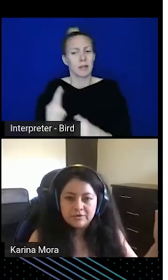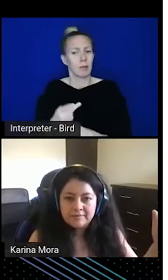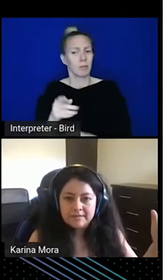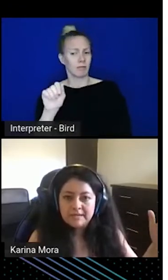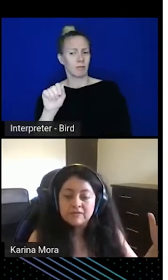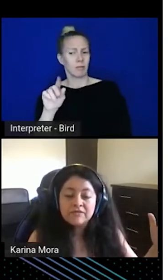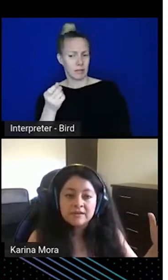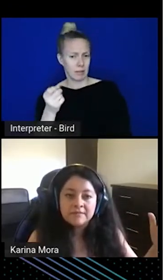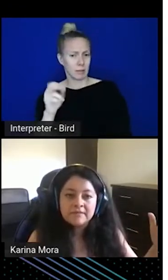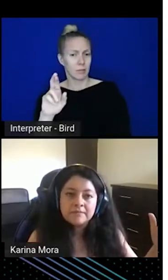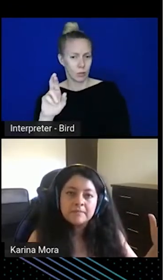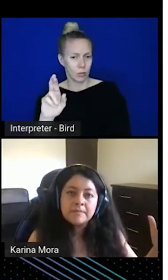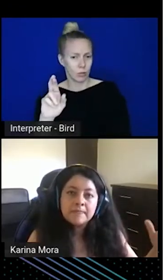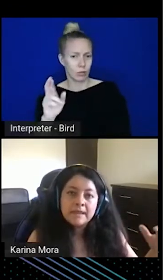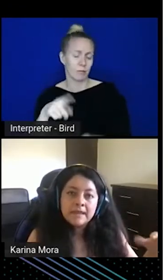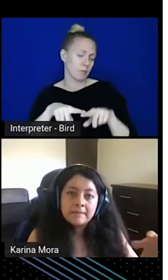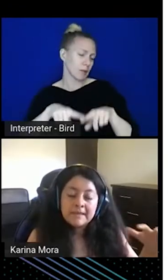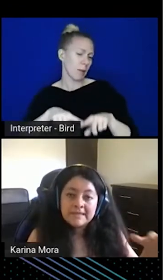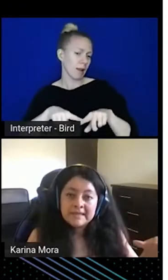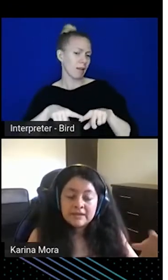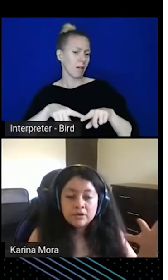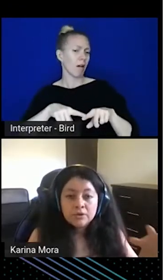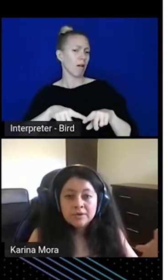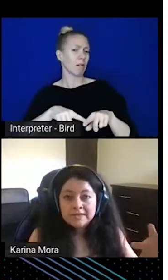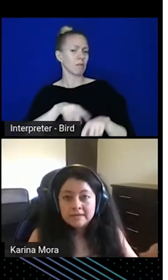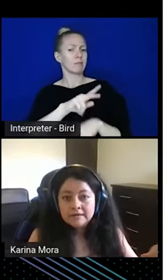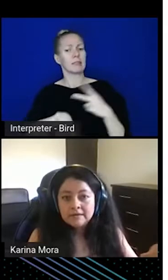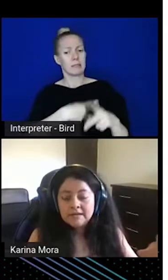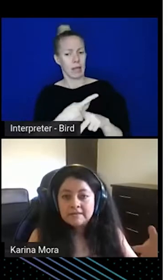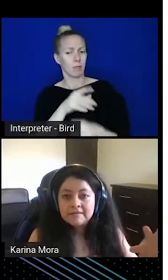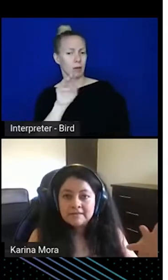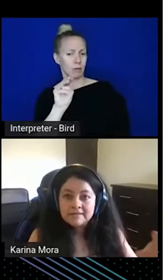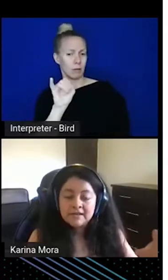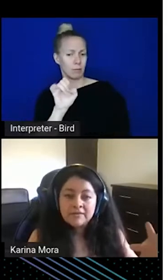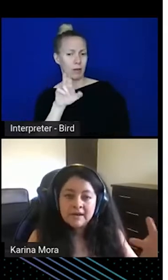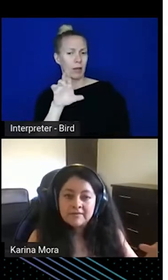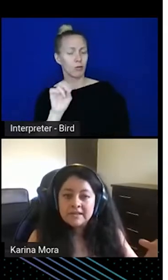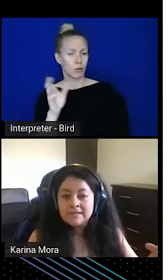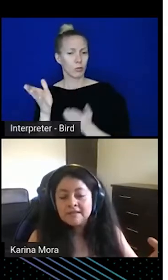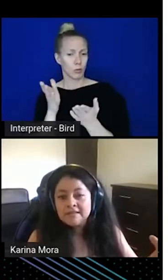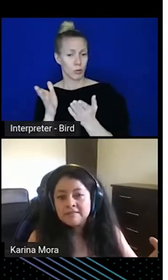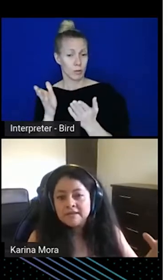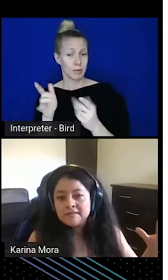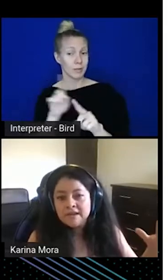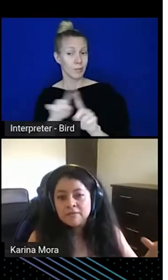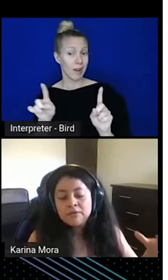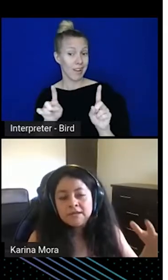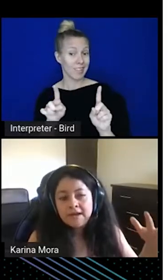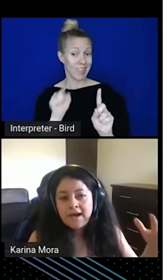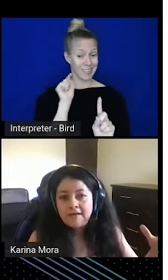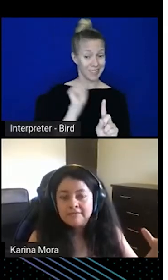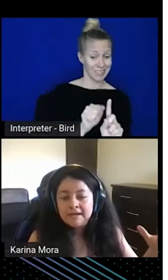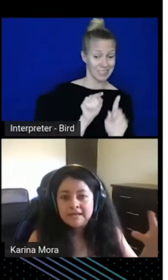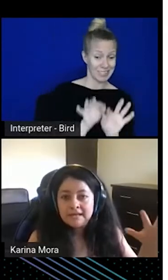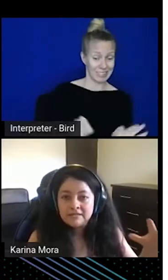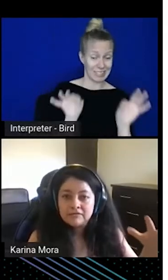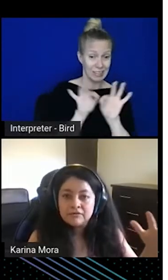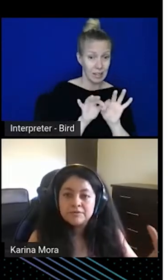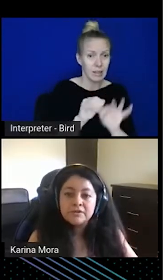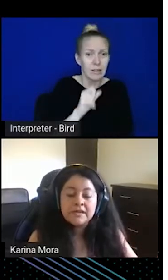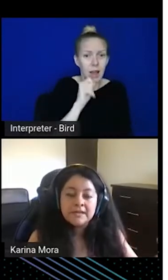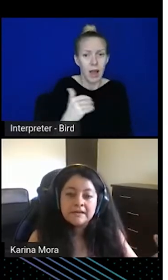the nature of my microservice. But the clue here is, instead of having a database, I will have